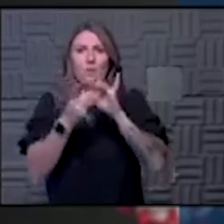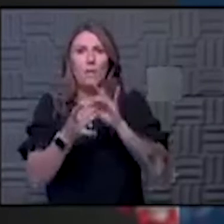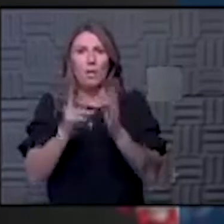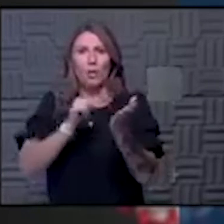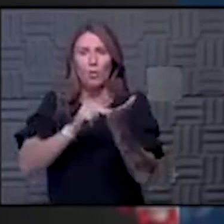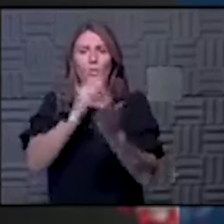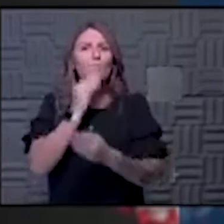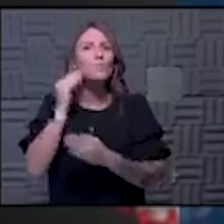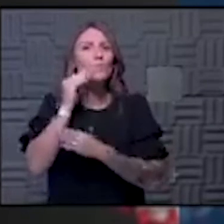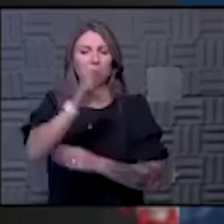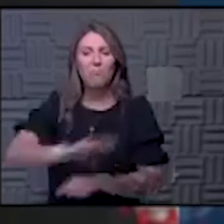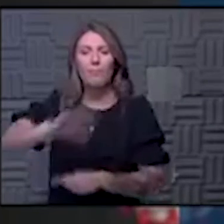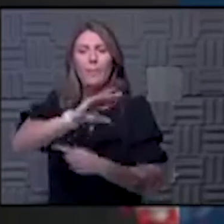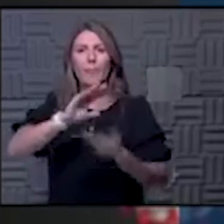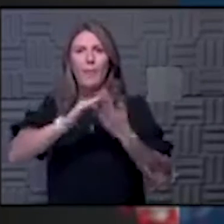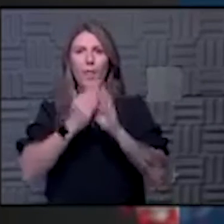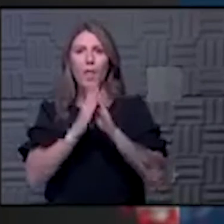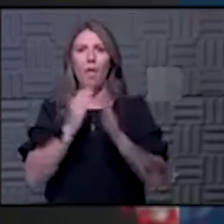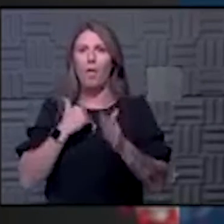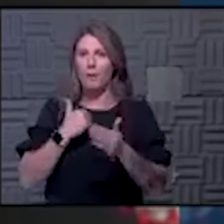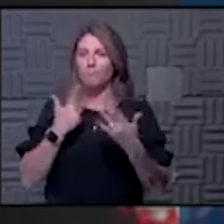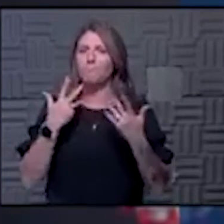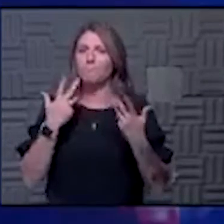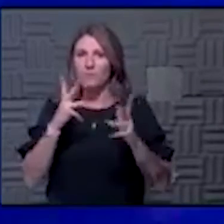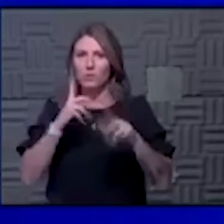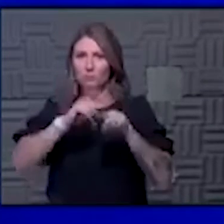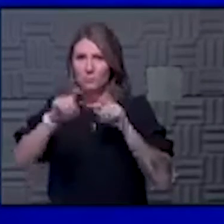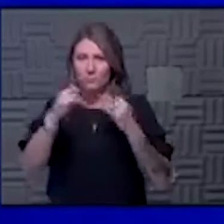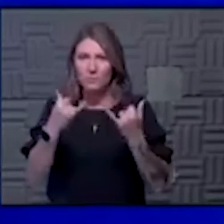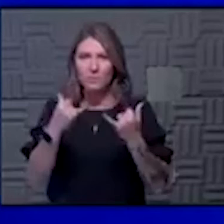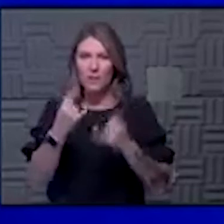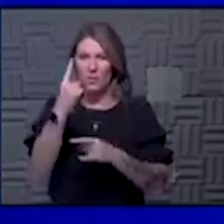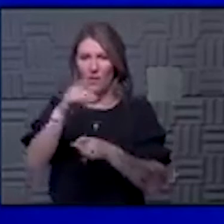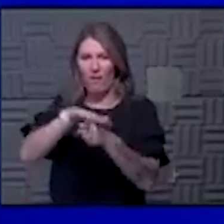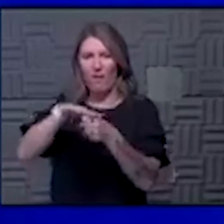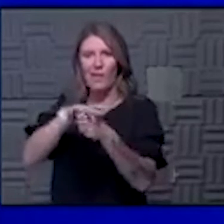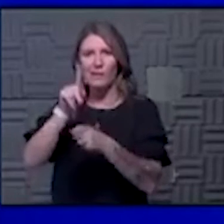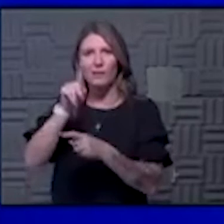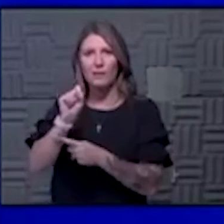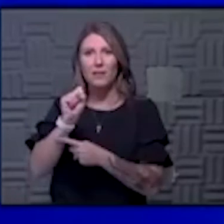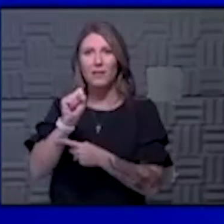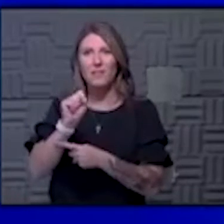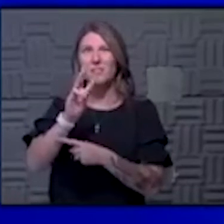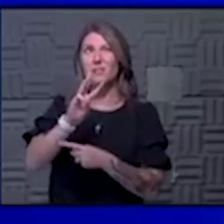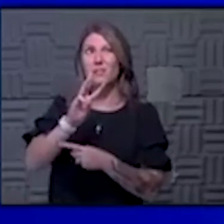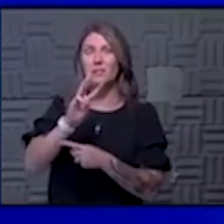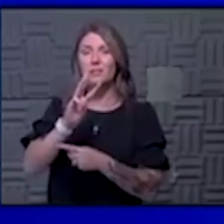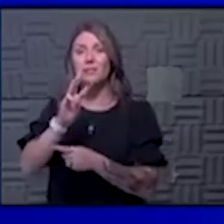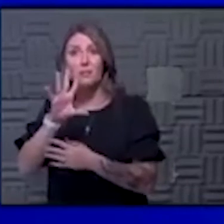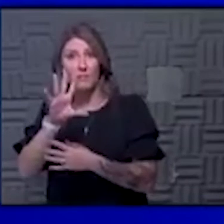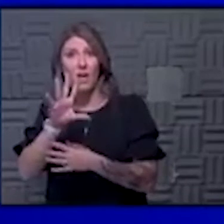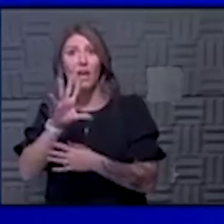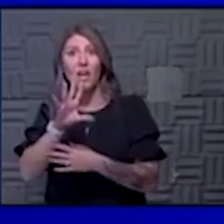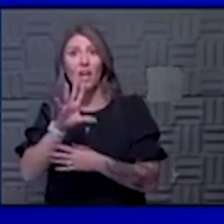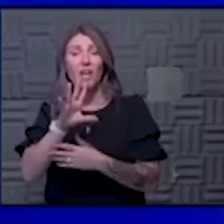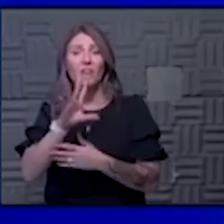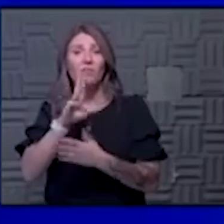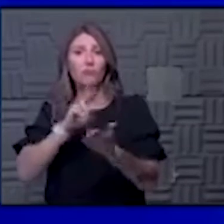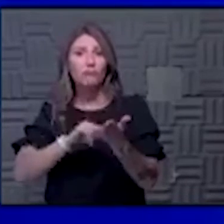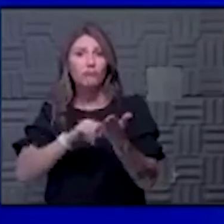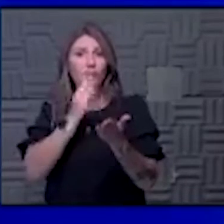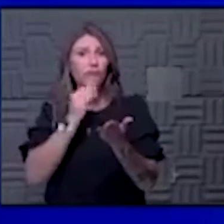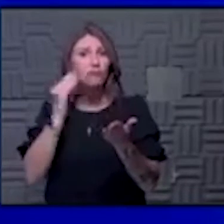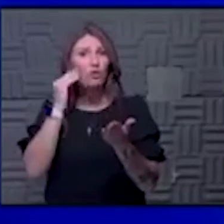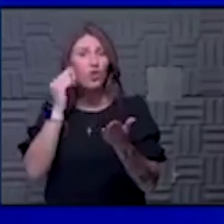around the community. I was on a call today where there was one in one area of Kansas where there were 65 nursing home residents and 45 have